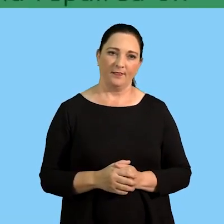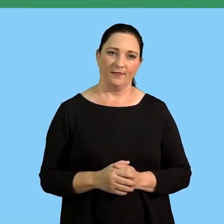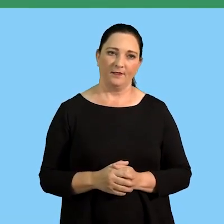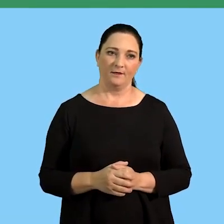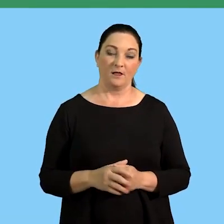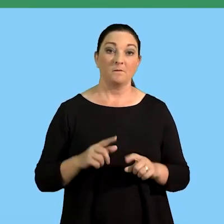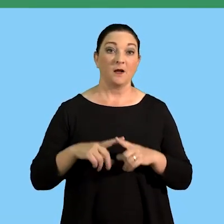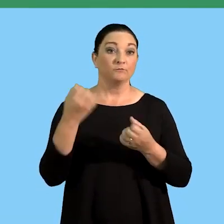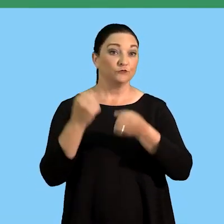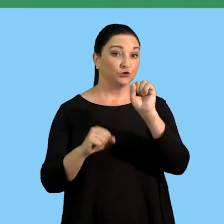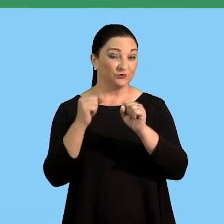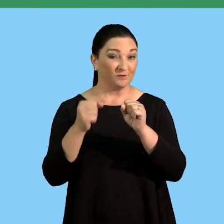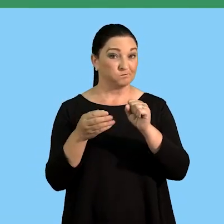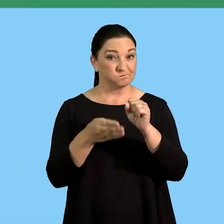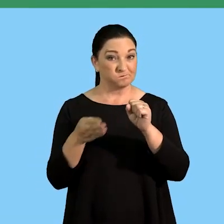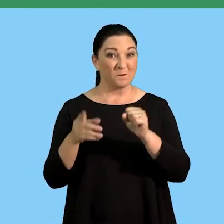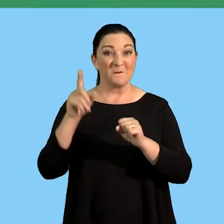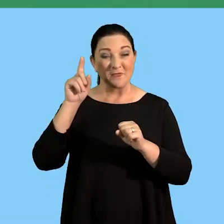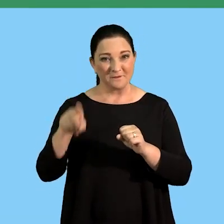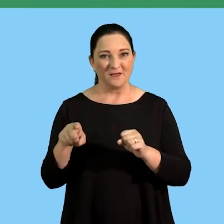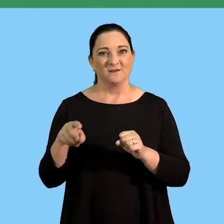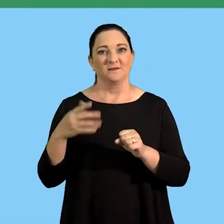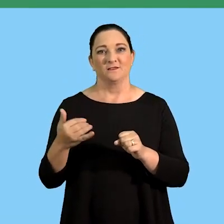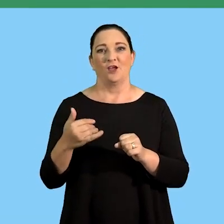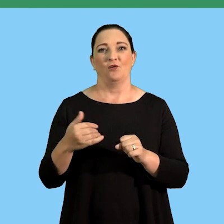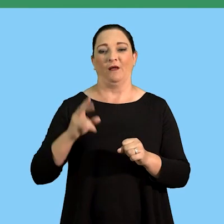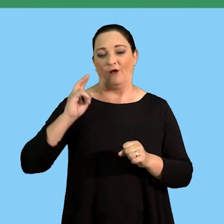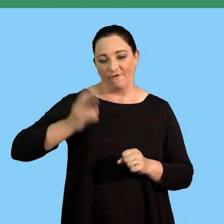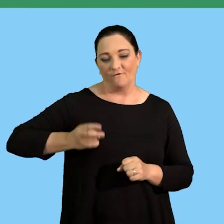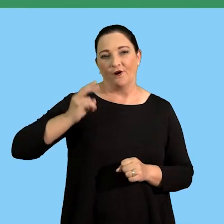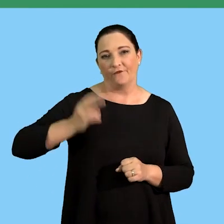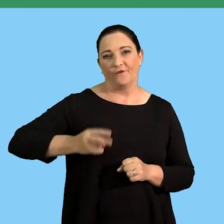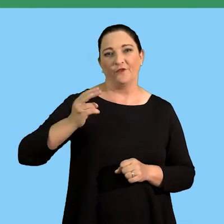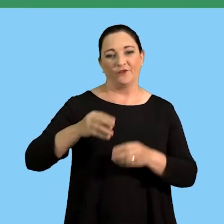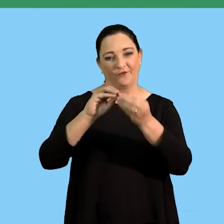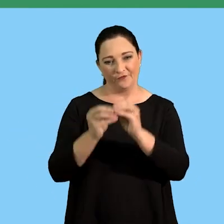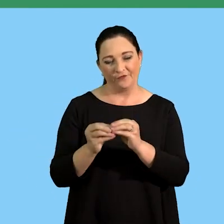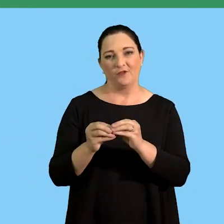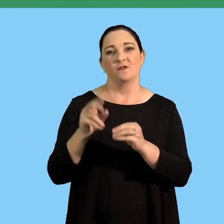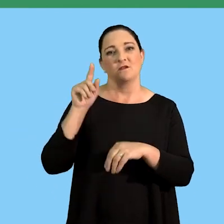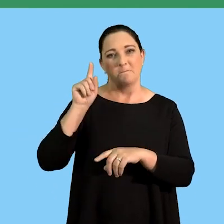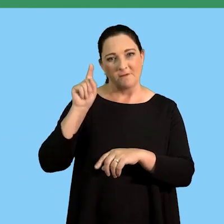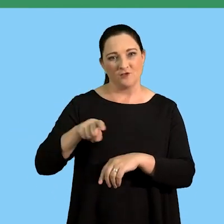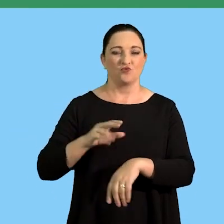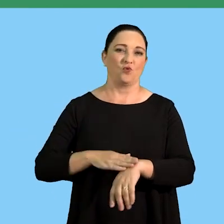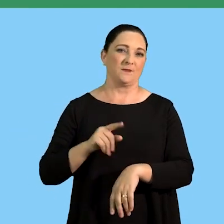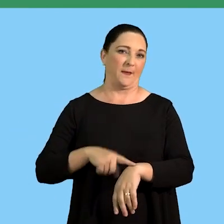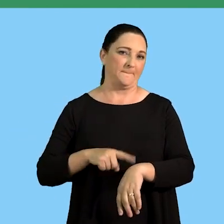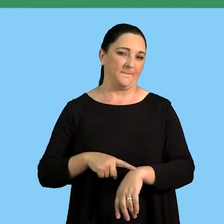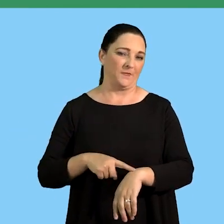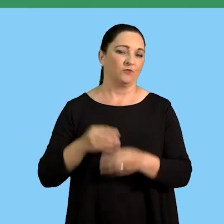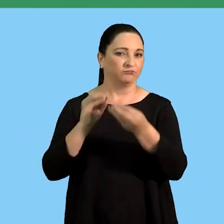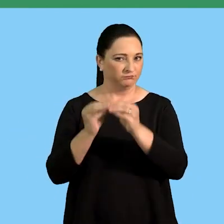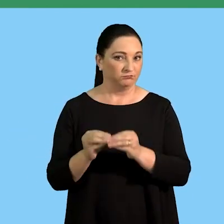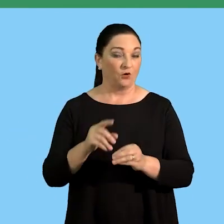workplace. The machinery must also be maintained at regular intervals and repaired on